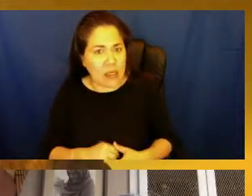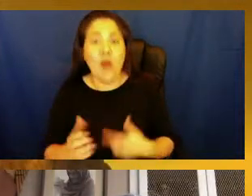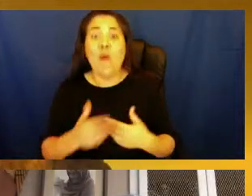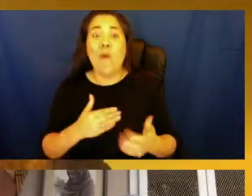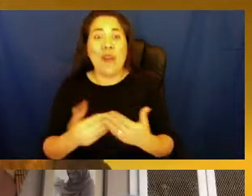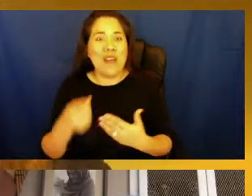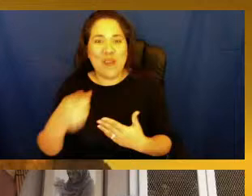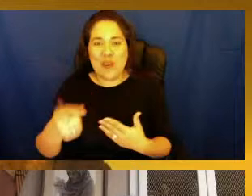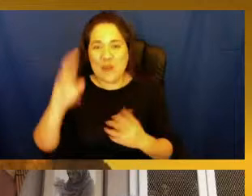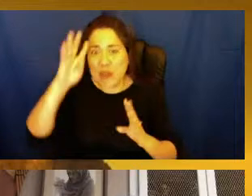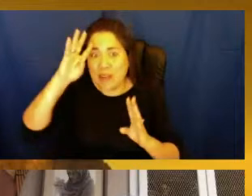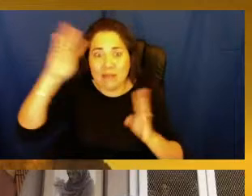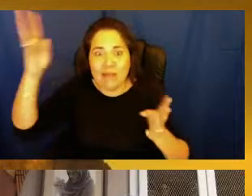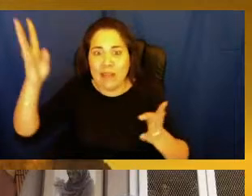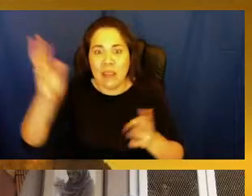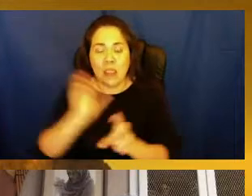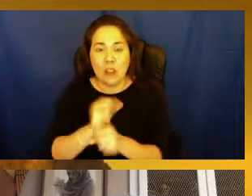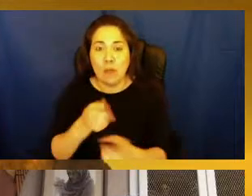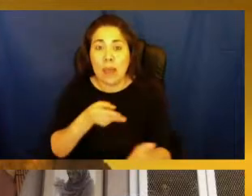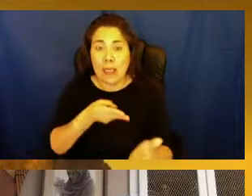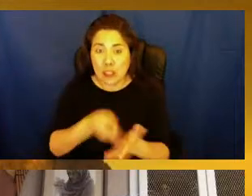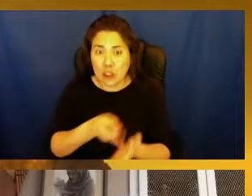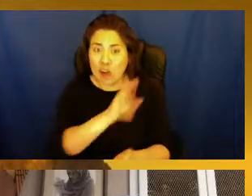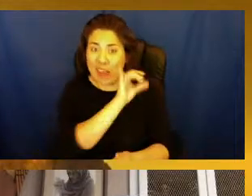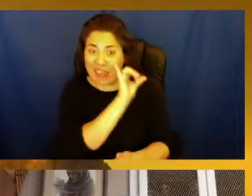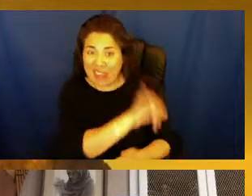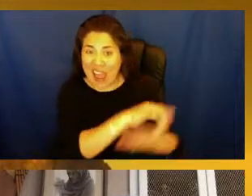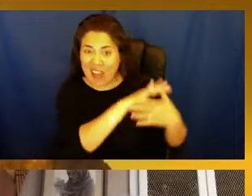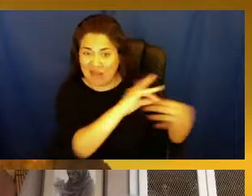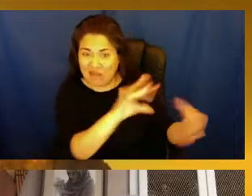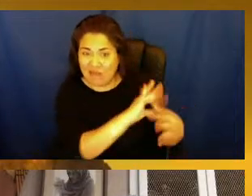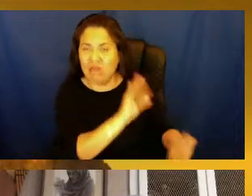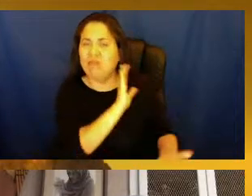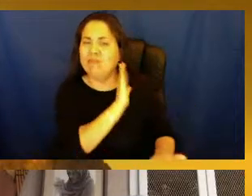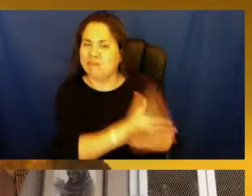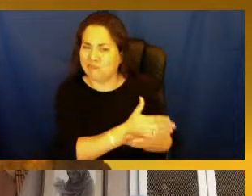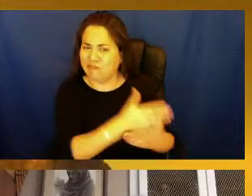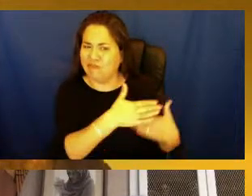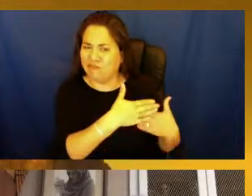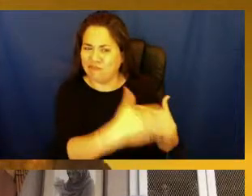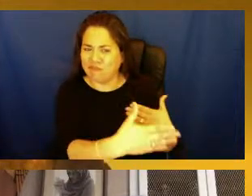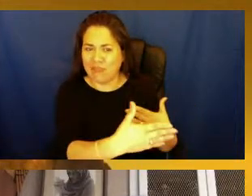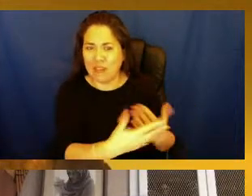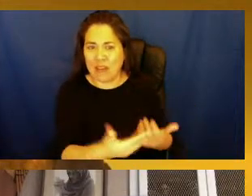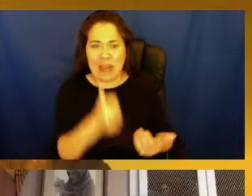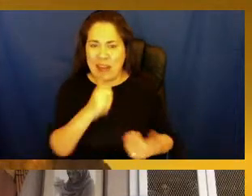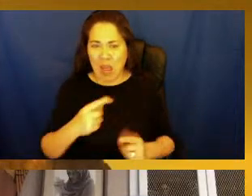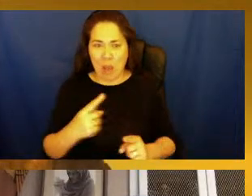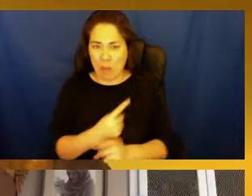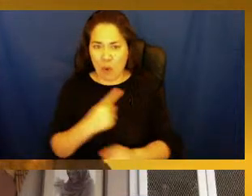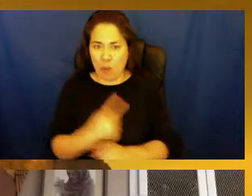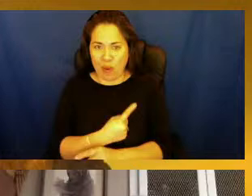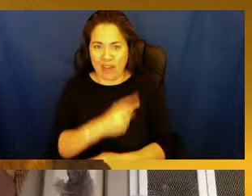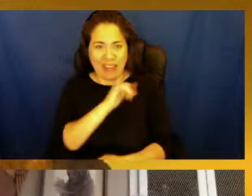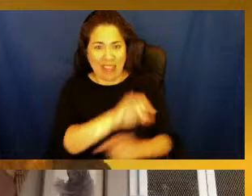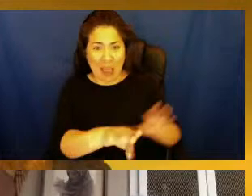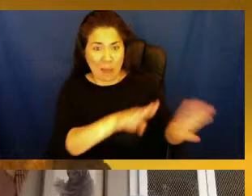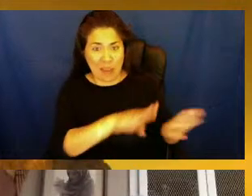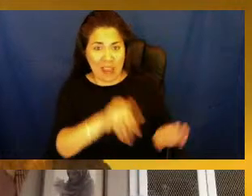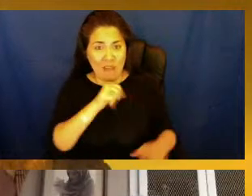want to say to make sure that people understand that you don't, it's not appropriate for you to be talking that